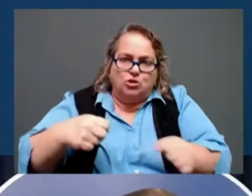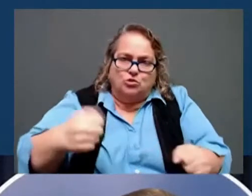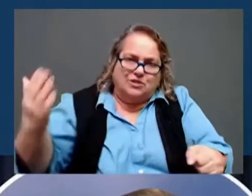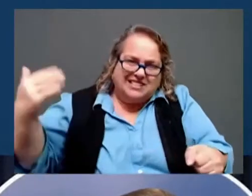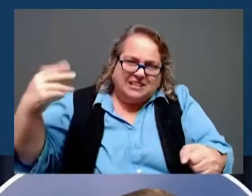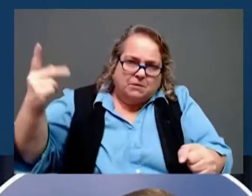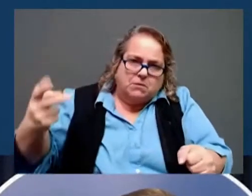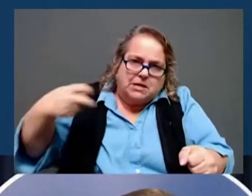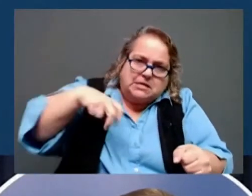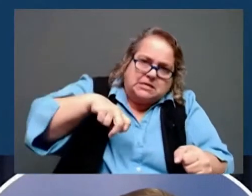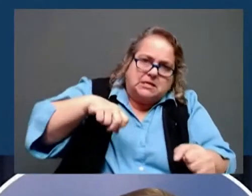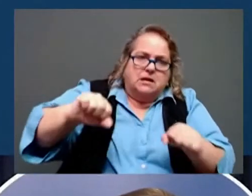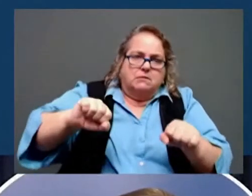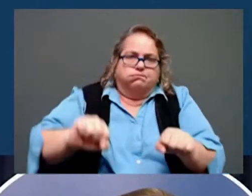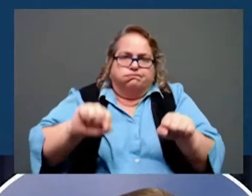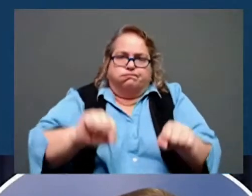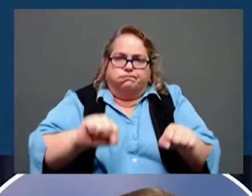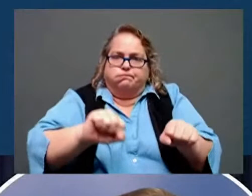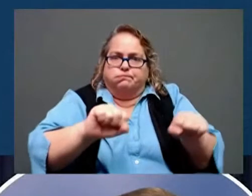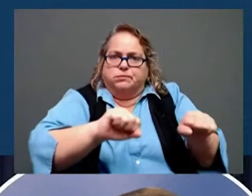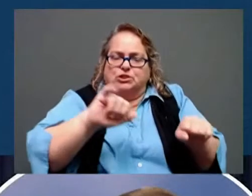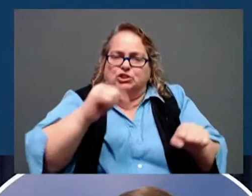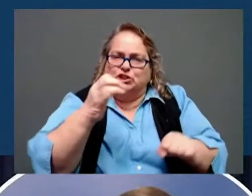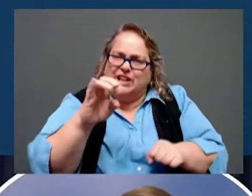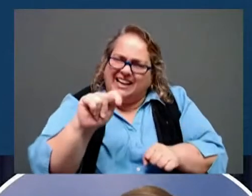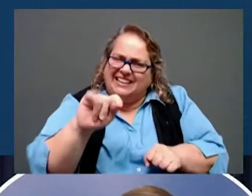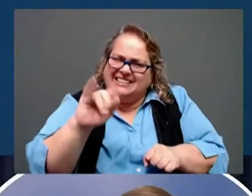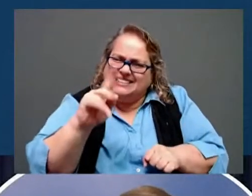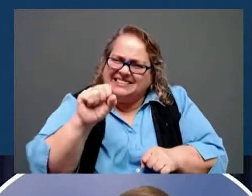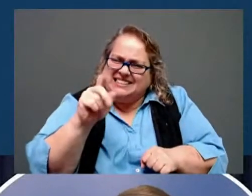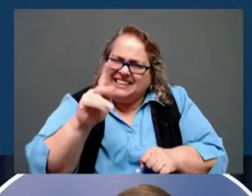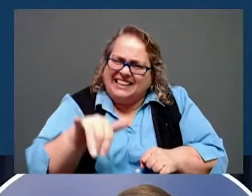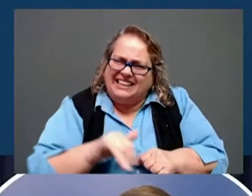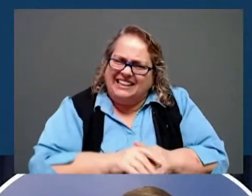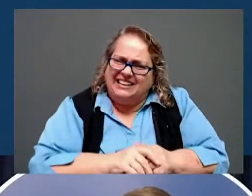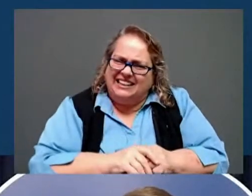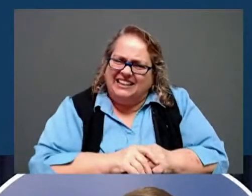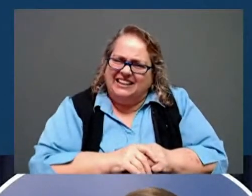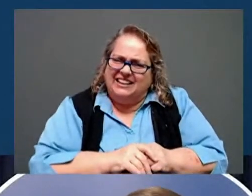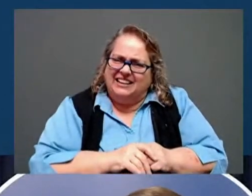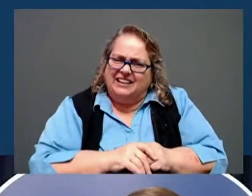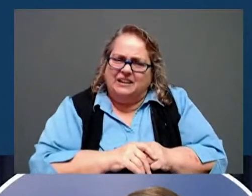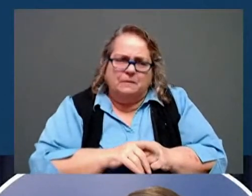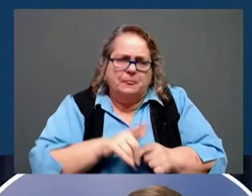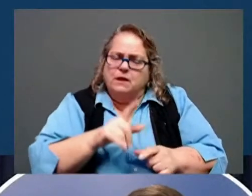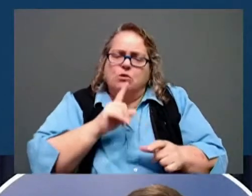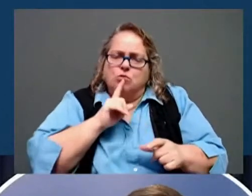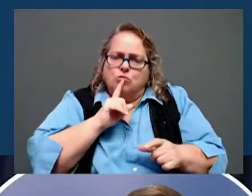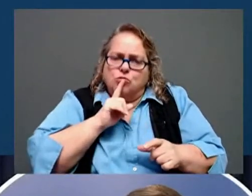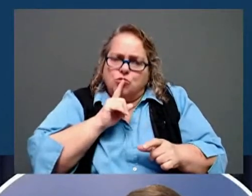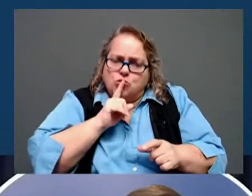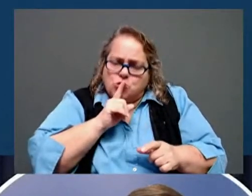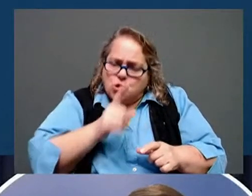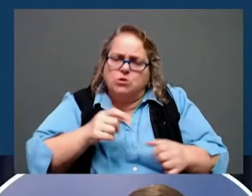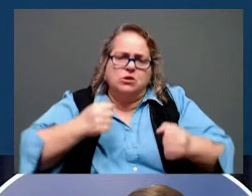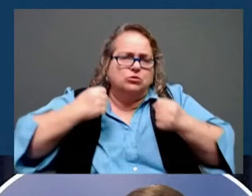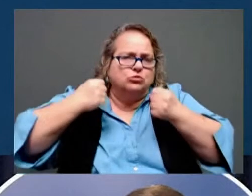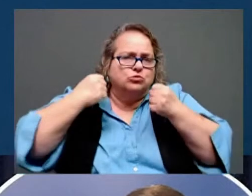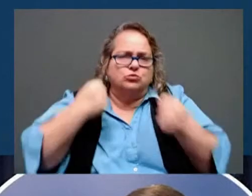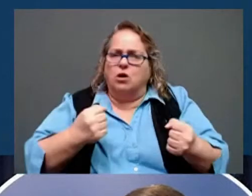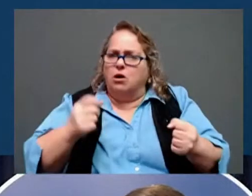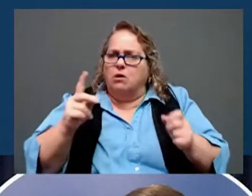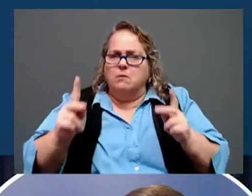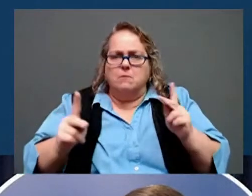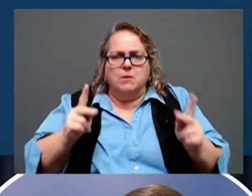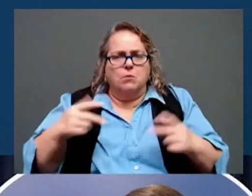them out. But let me tell you, these are incredibly strong people, and they were all helping each other out,